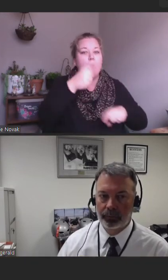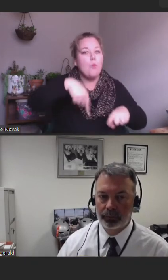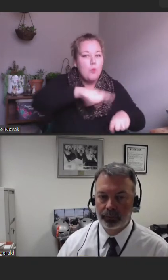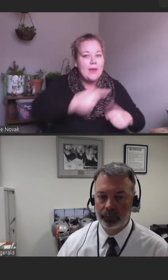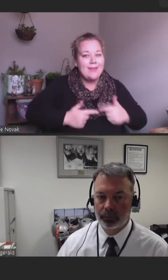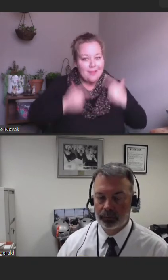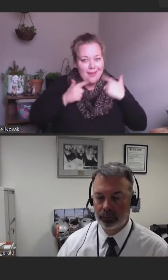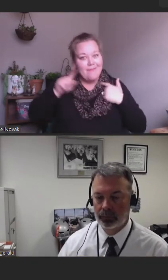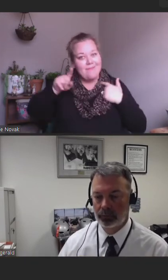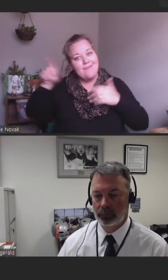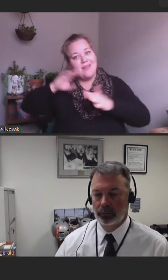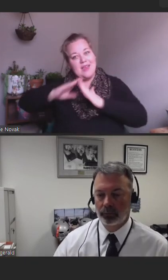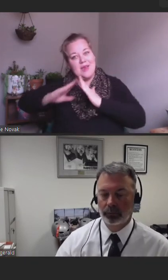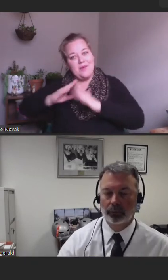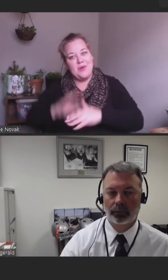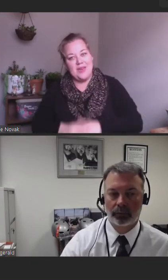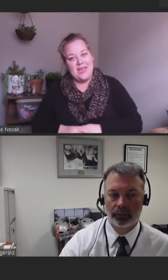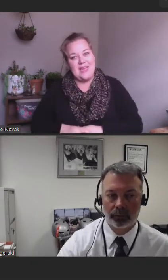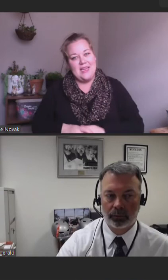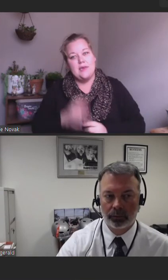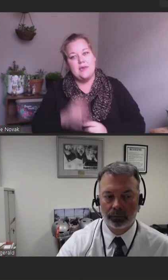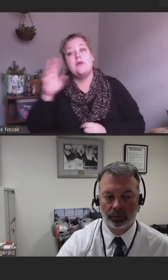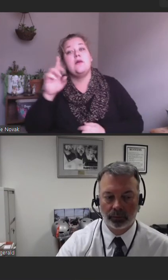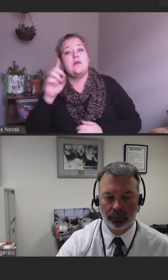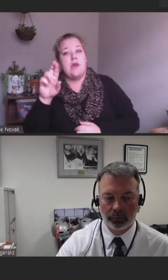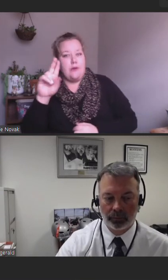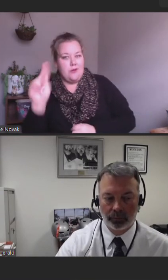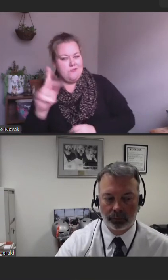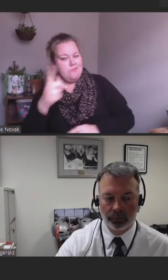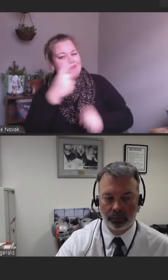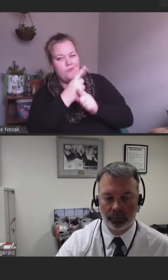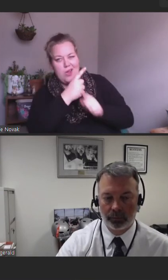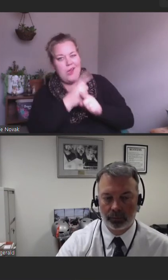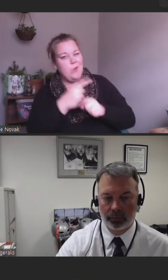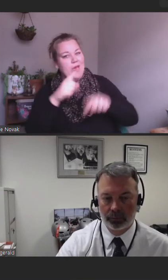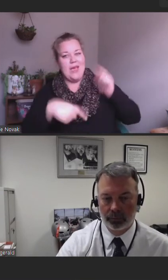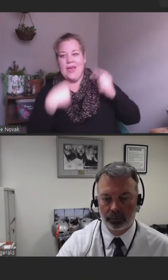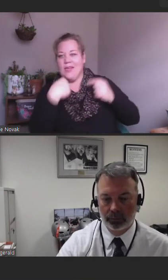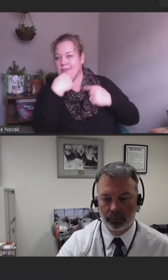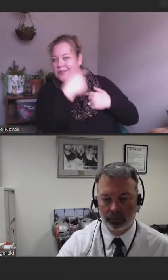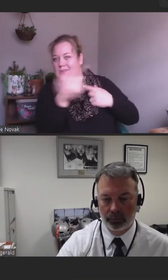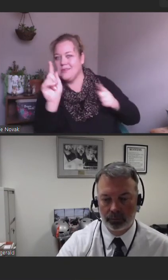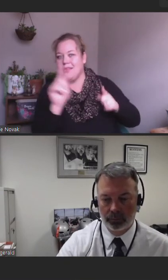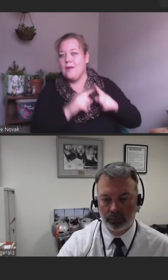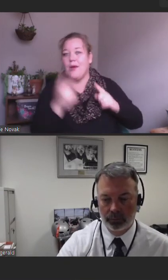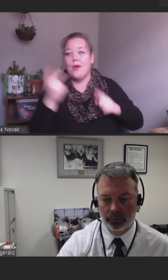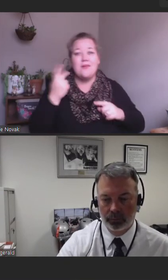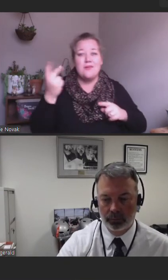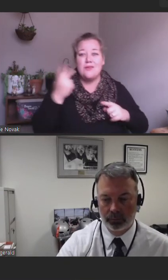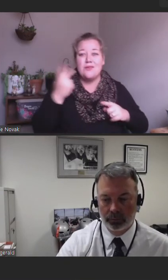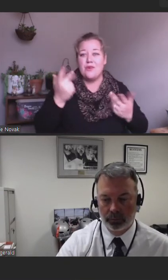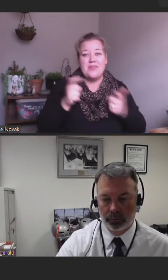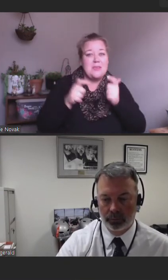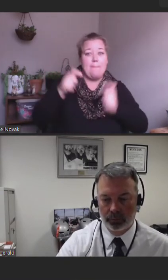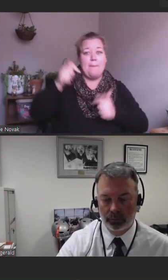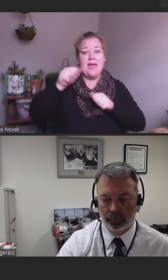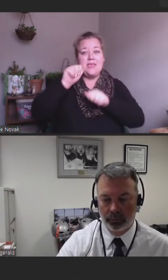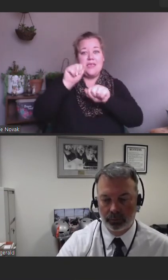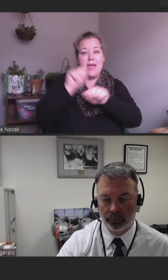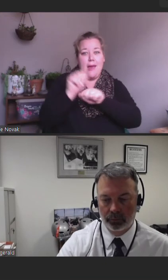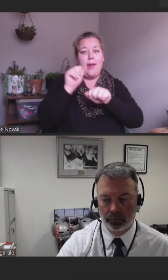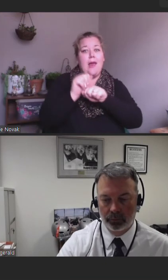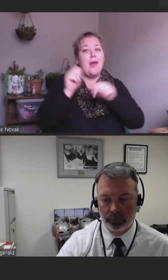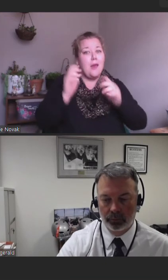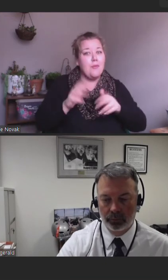I'll just add a little bit on to that. Obviously we can't share specific information, but when we're two of the biggest employers in the region, I'd be shocked if there